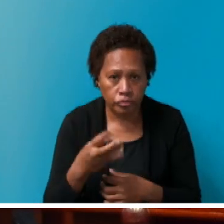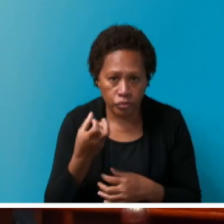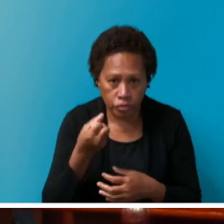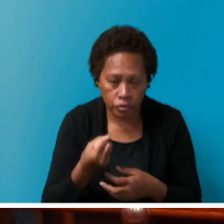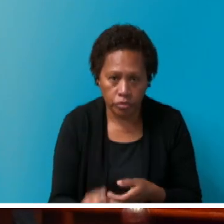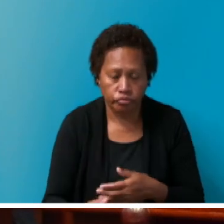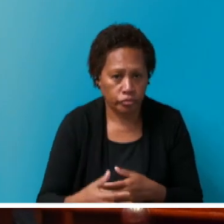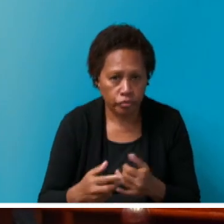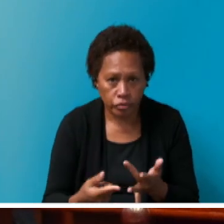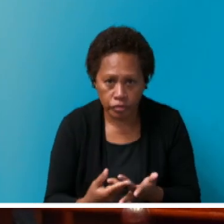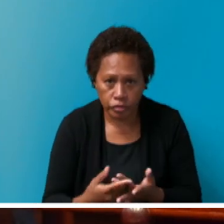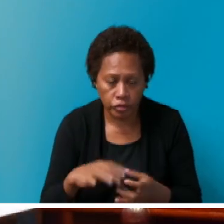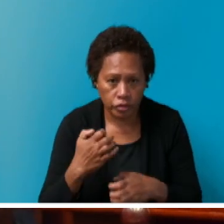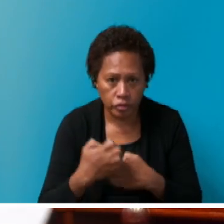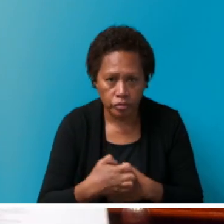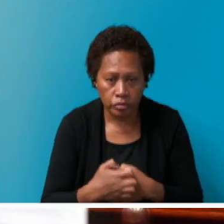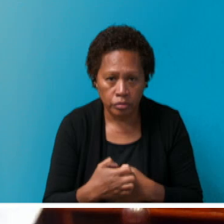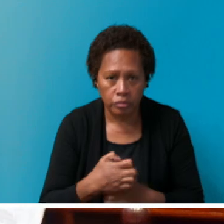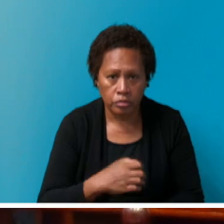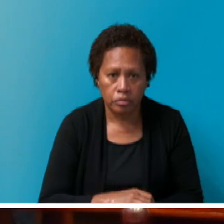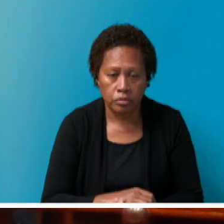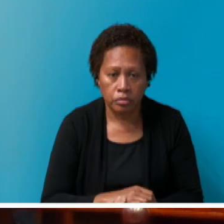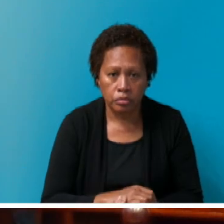systems, hull structure.